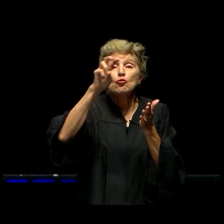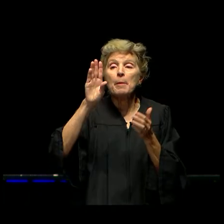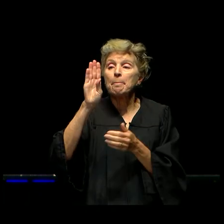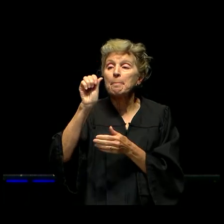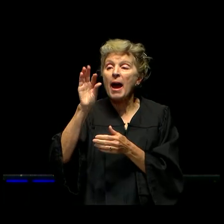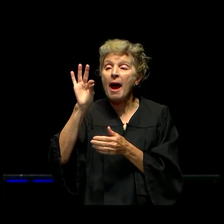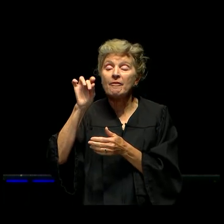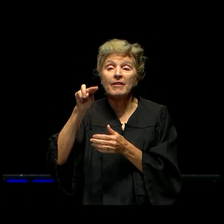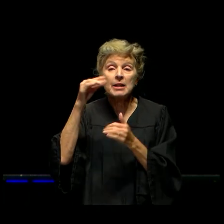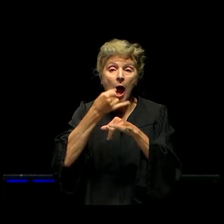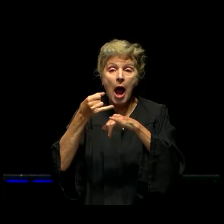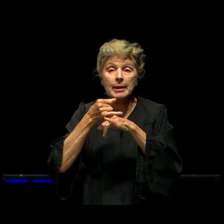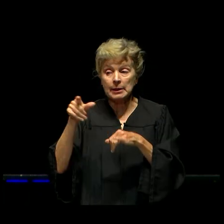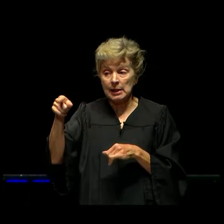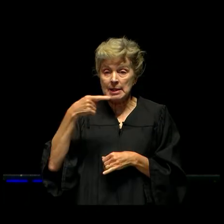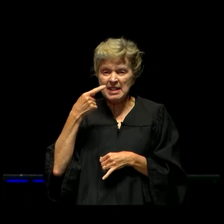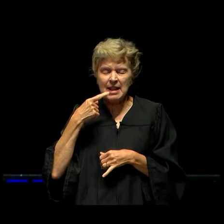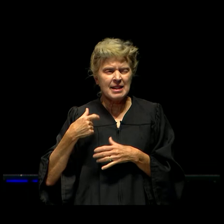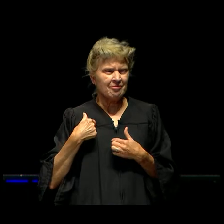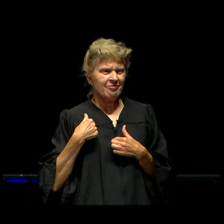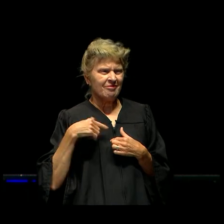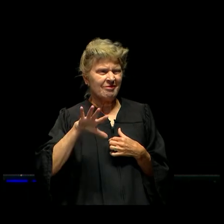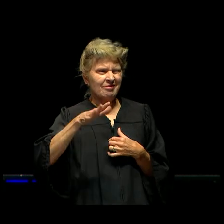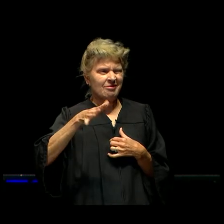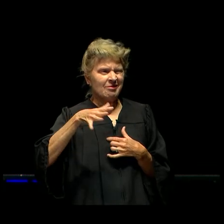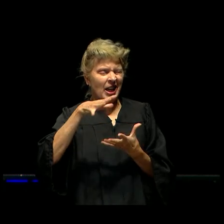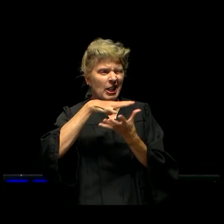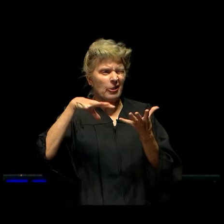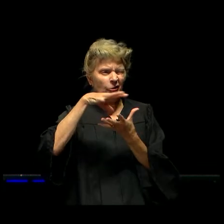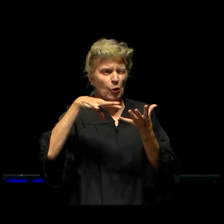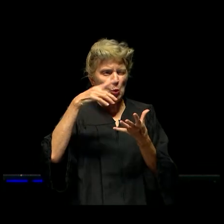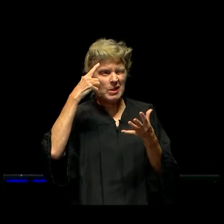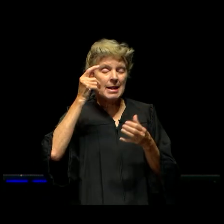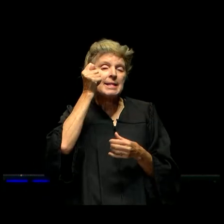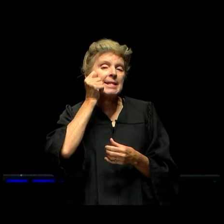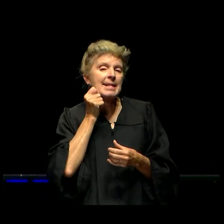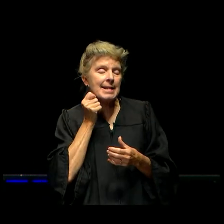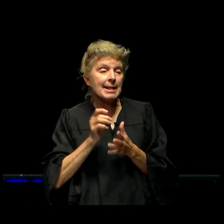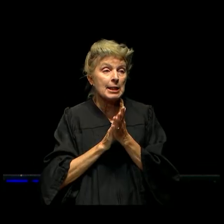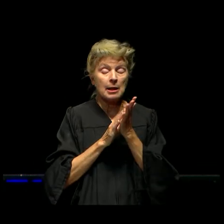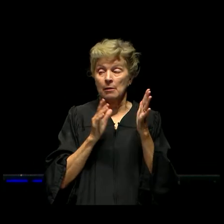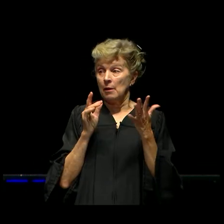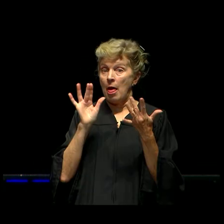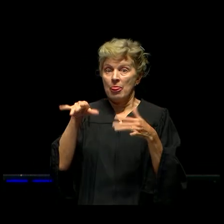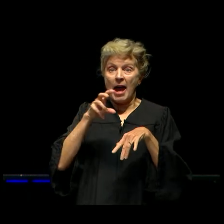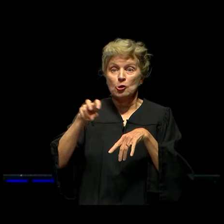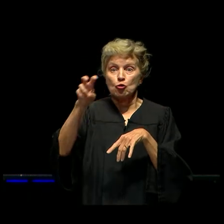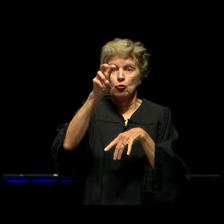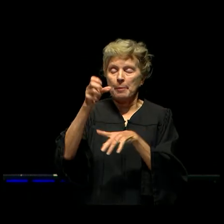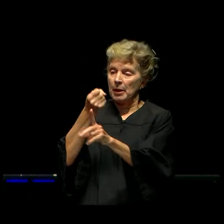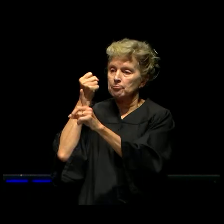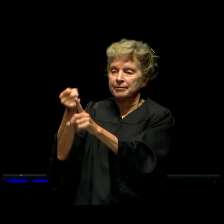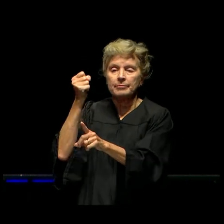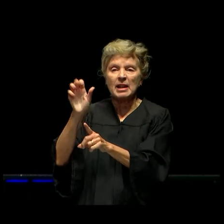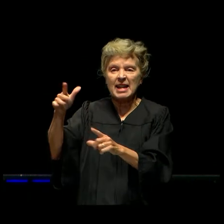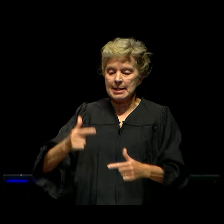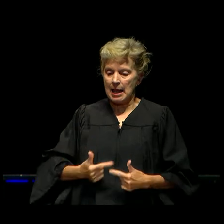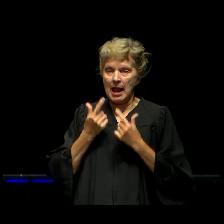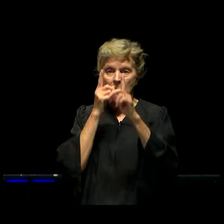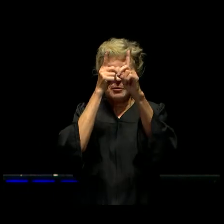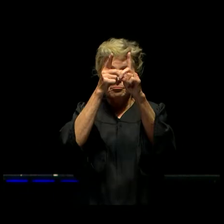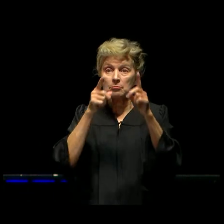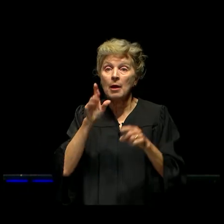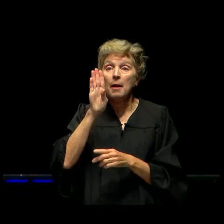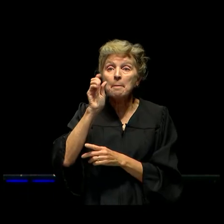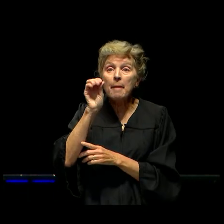At the time, he says, he was a quasi-confused teenager. But that trip would define his life's purpose. Baffin Island, he